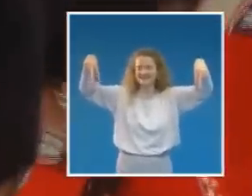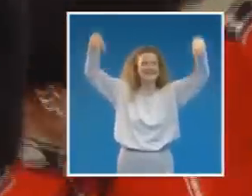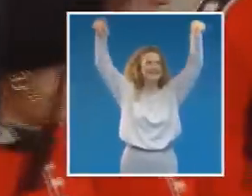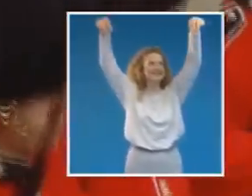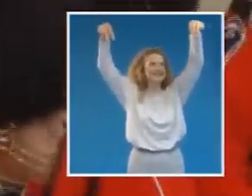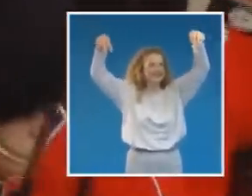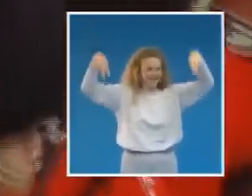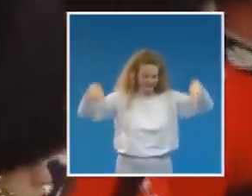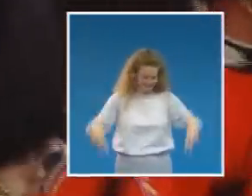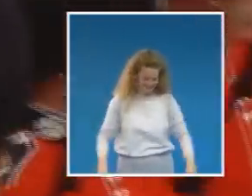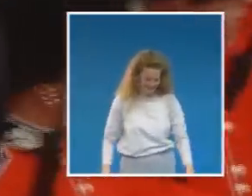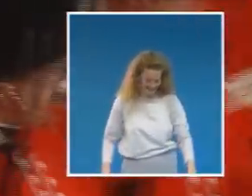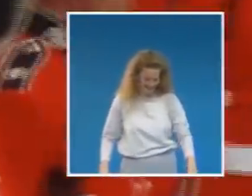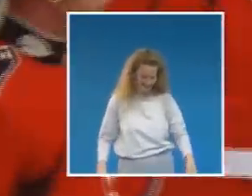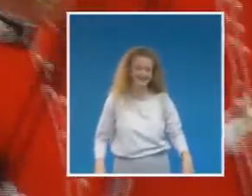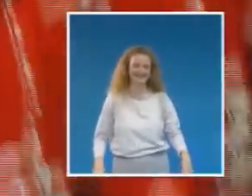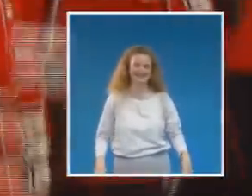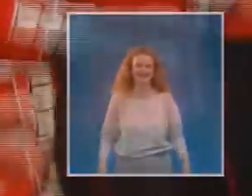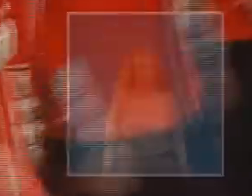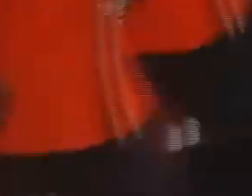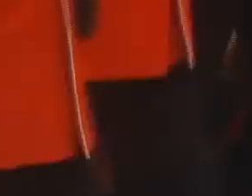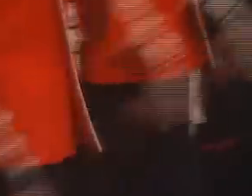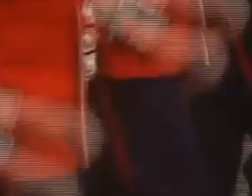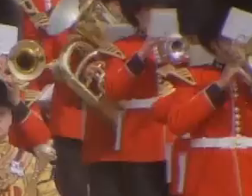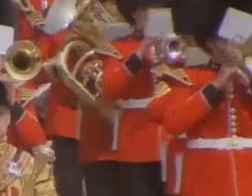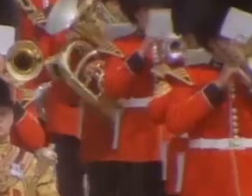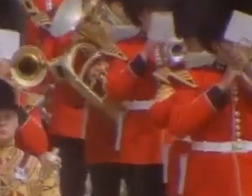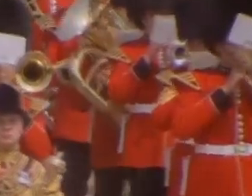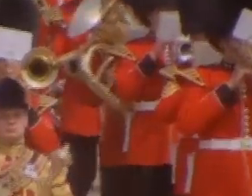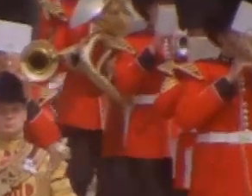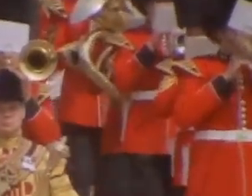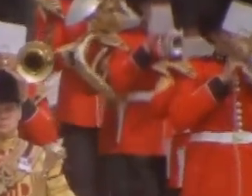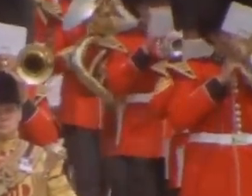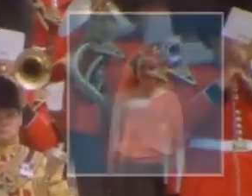halfway up, they were neither up nor down.